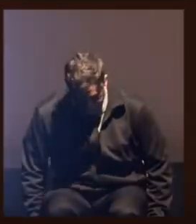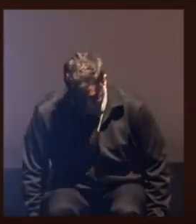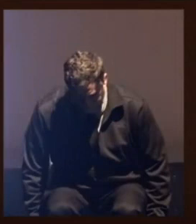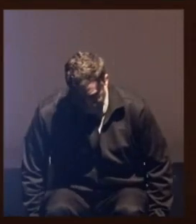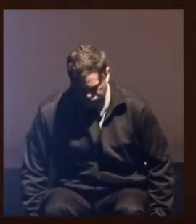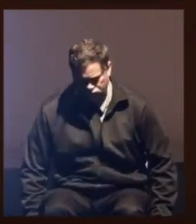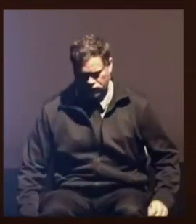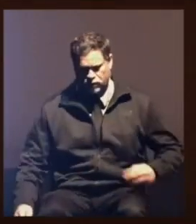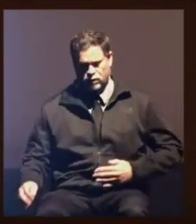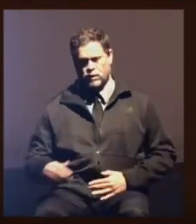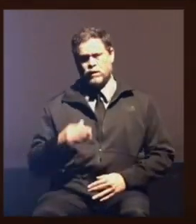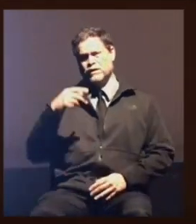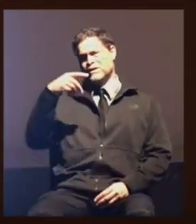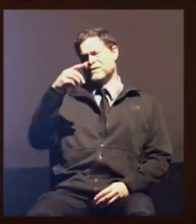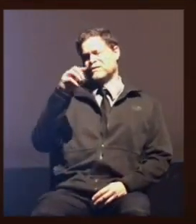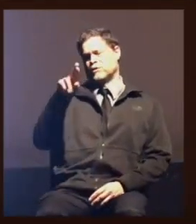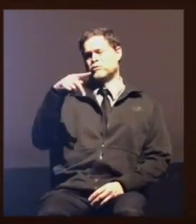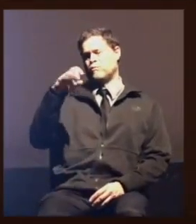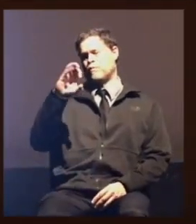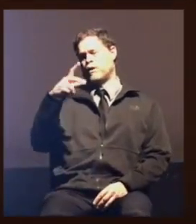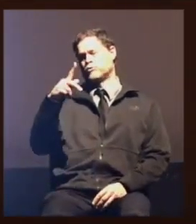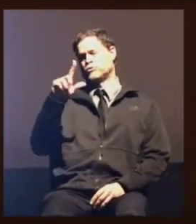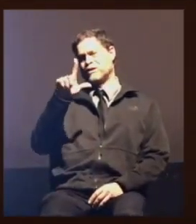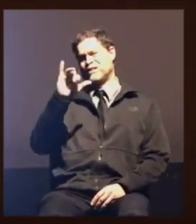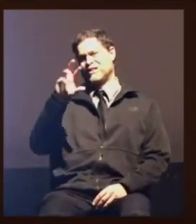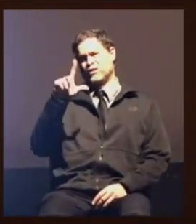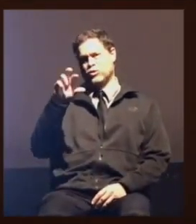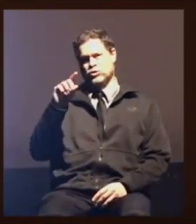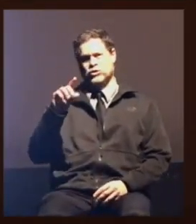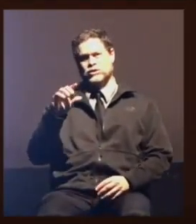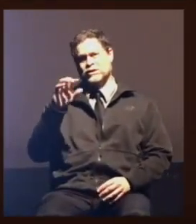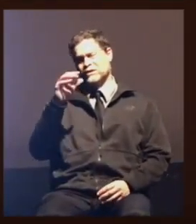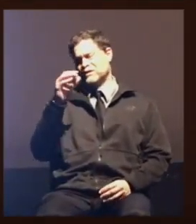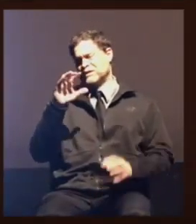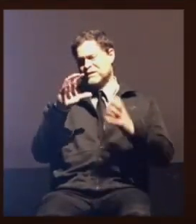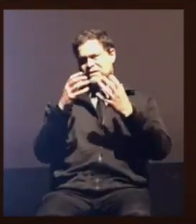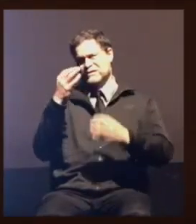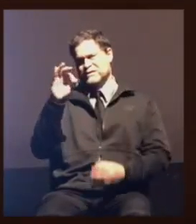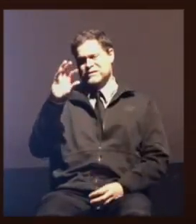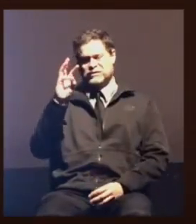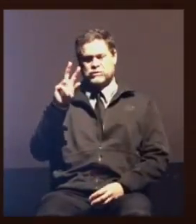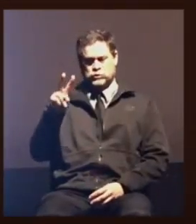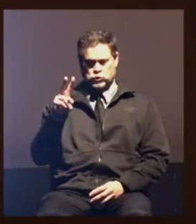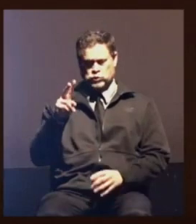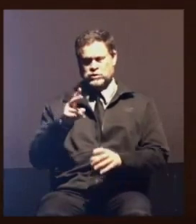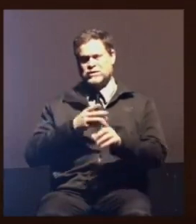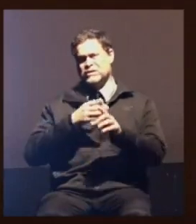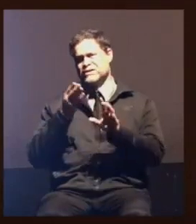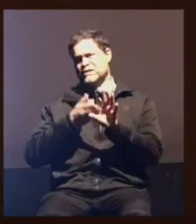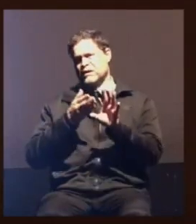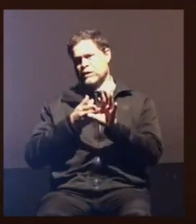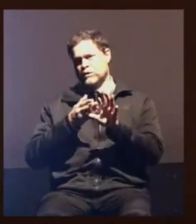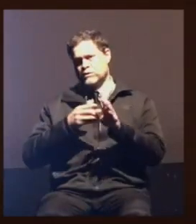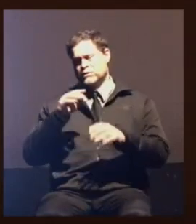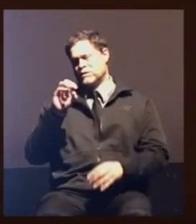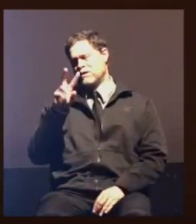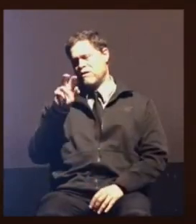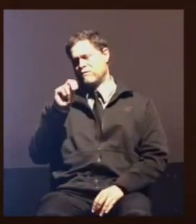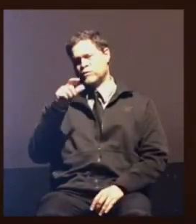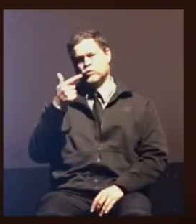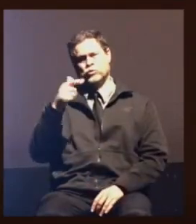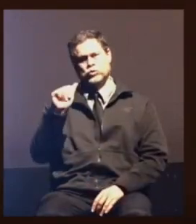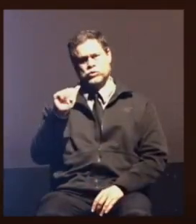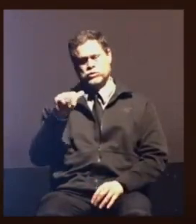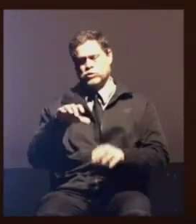Next up, Dr. Patrick Lillard, class of 1962. He's an addiction psychiatrist based in Evans, Georgia. He earned his